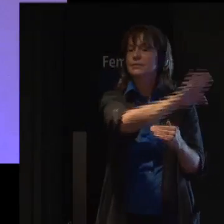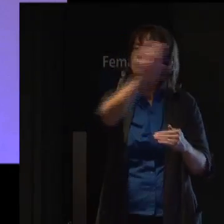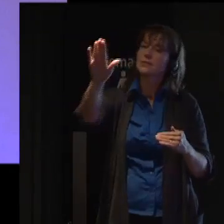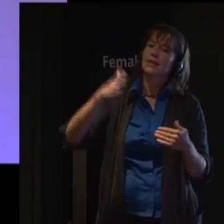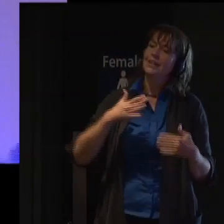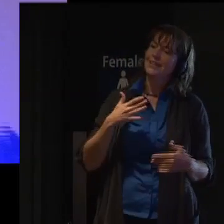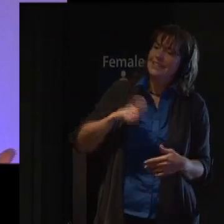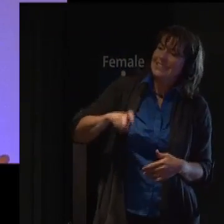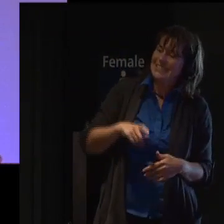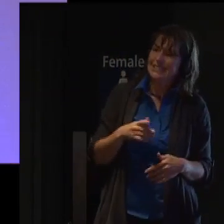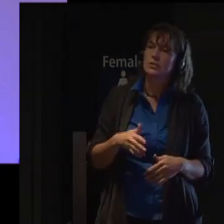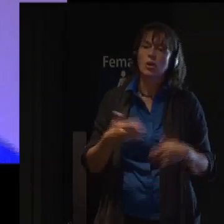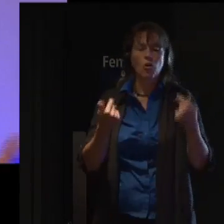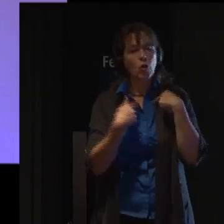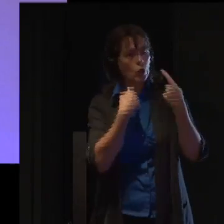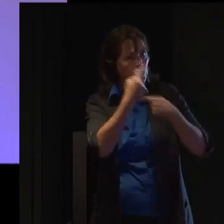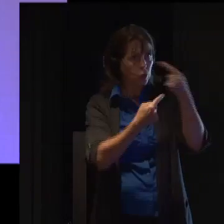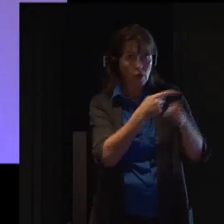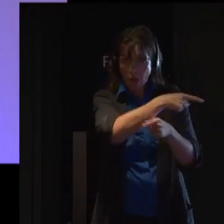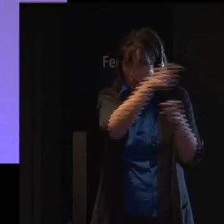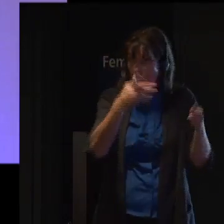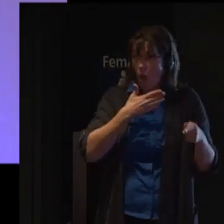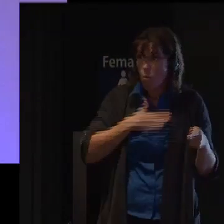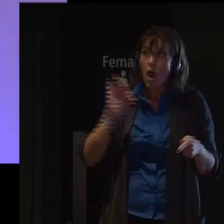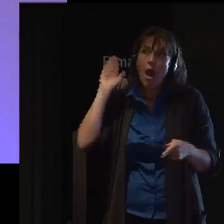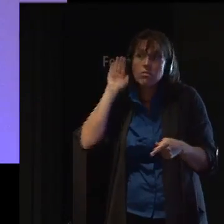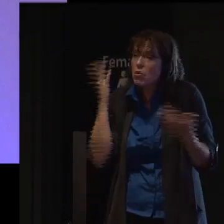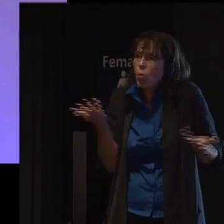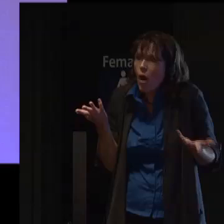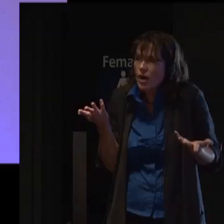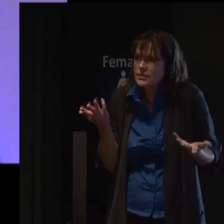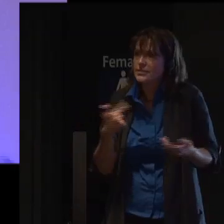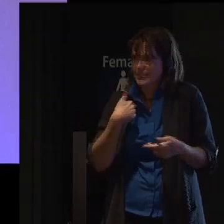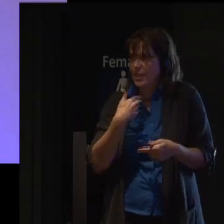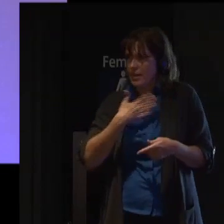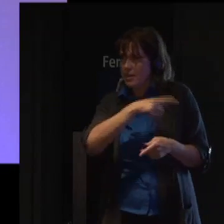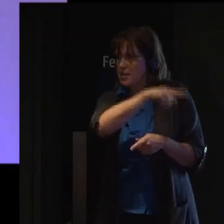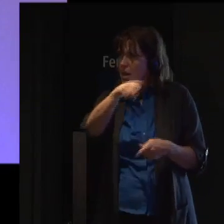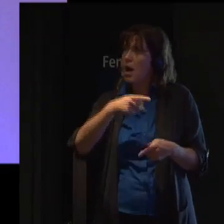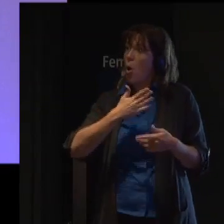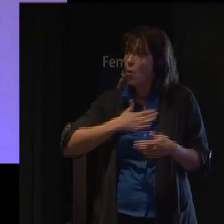people to just talk to them. What do they want to hear? What do they expect from us? It's a quite